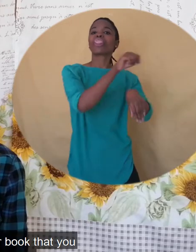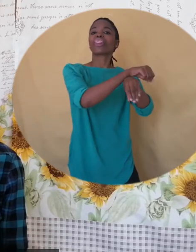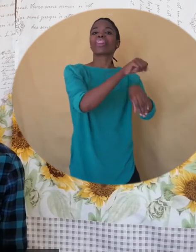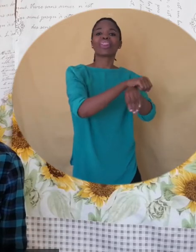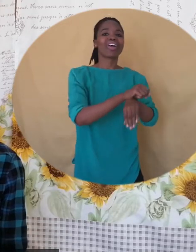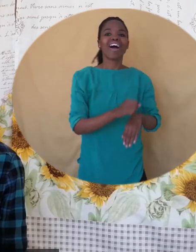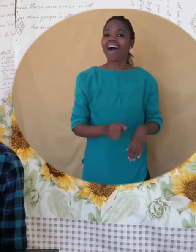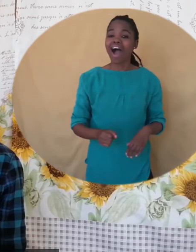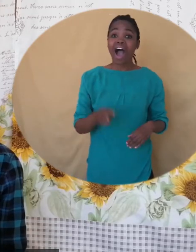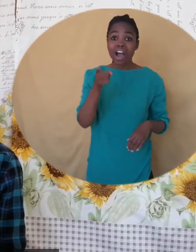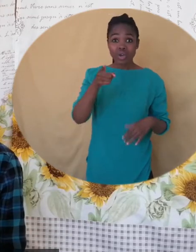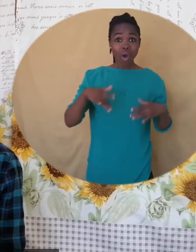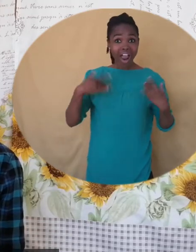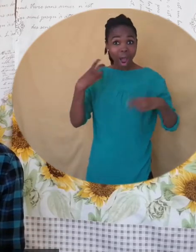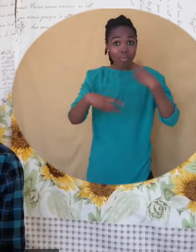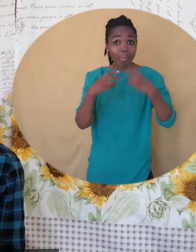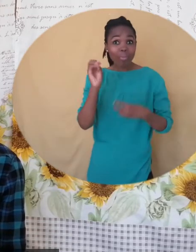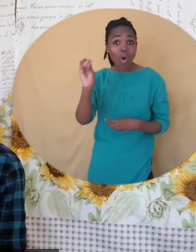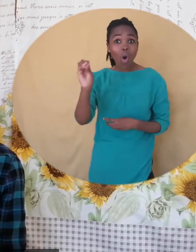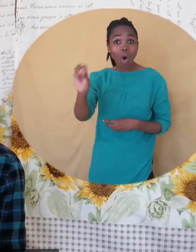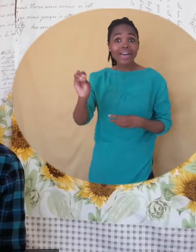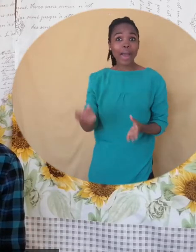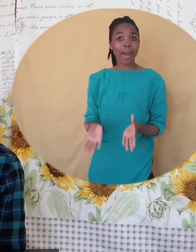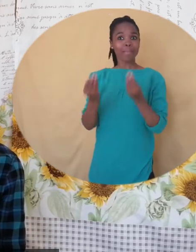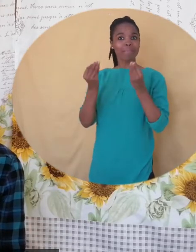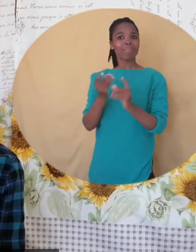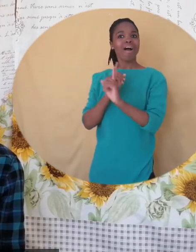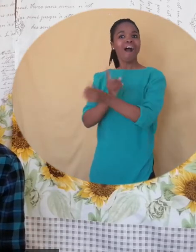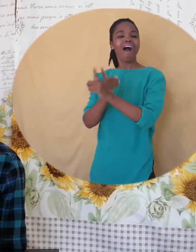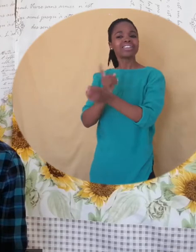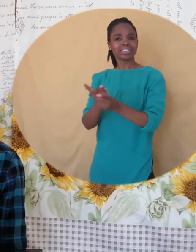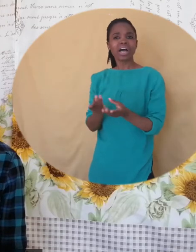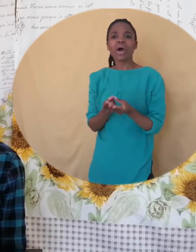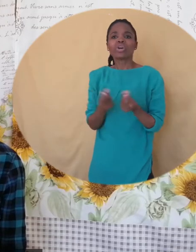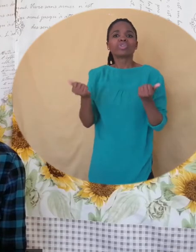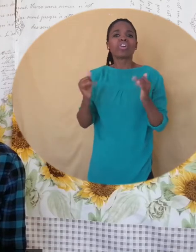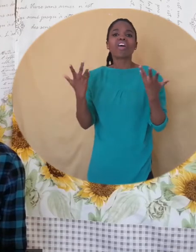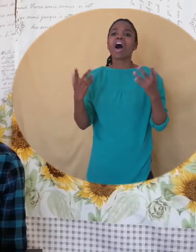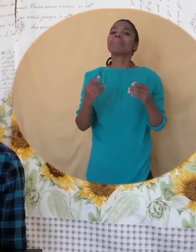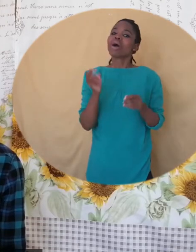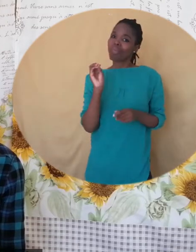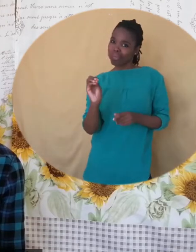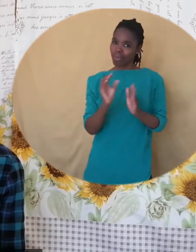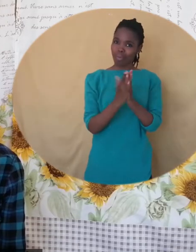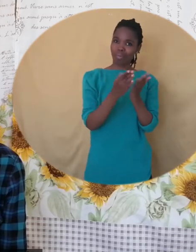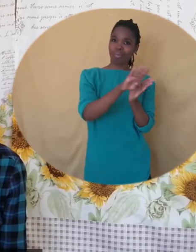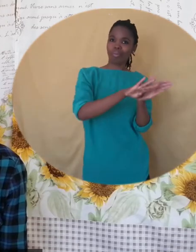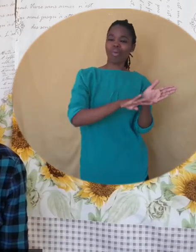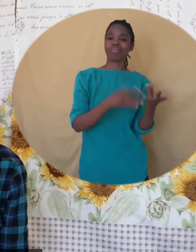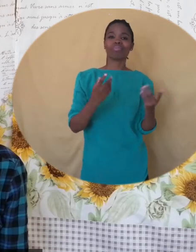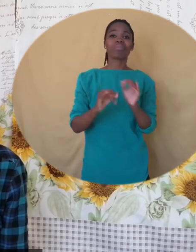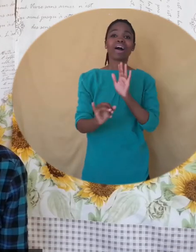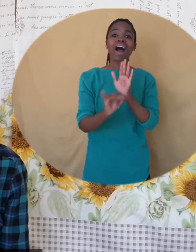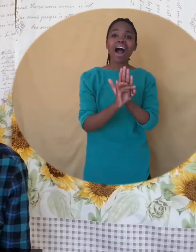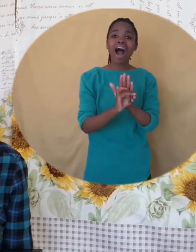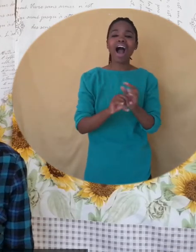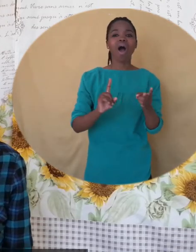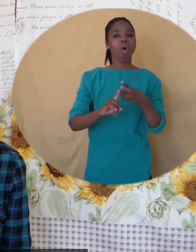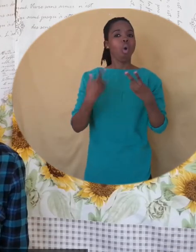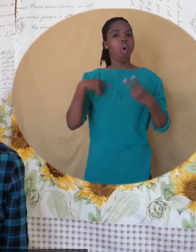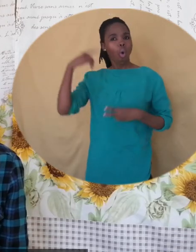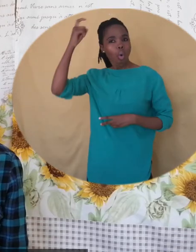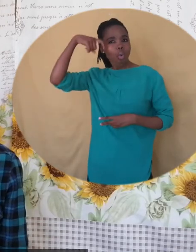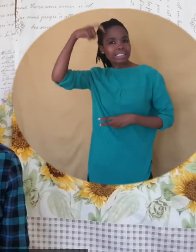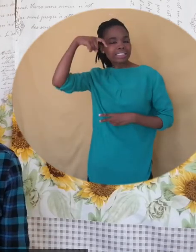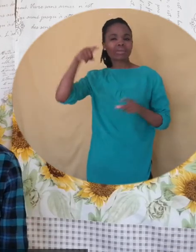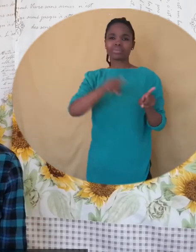shelf. This is the answer to all life problems, whether it's identity or wisdom. If